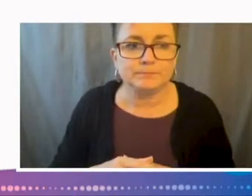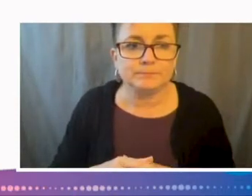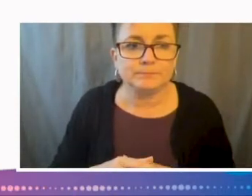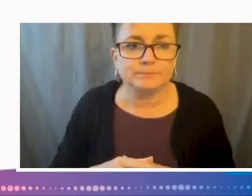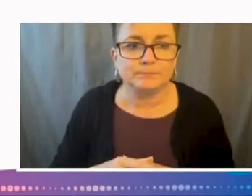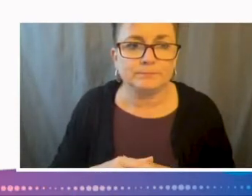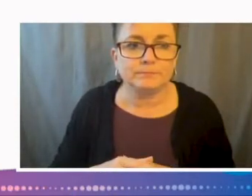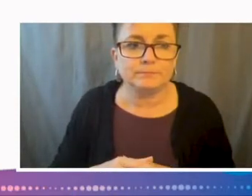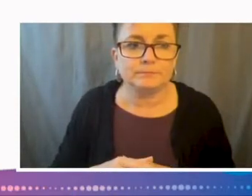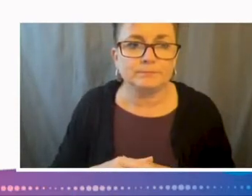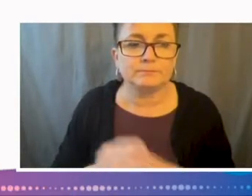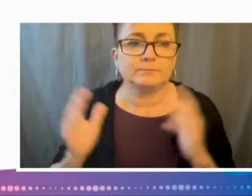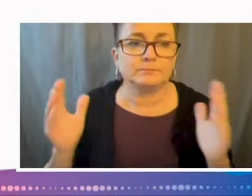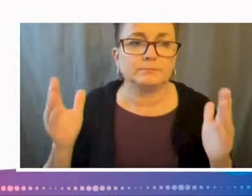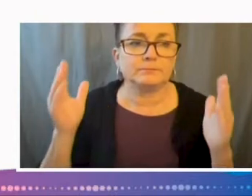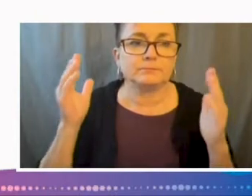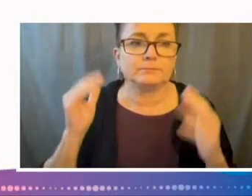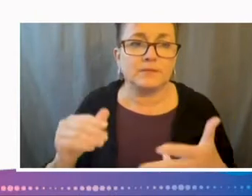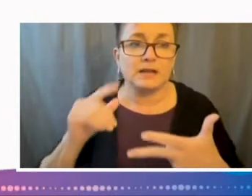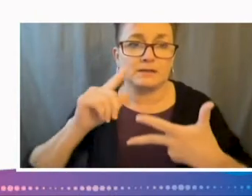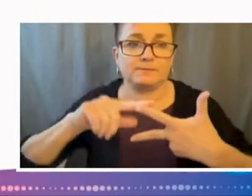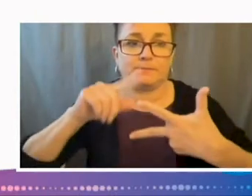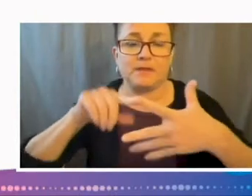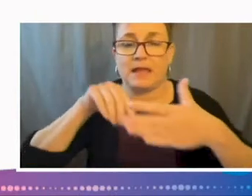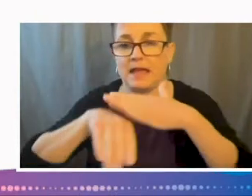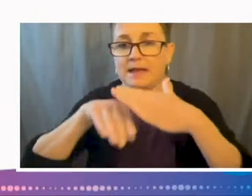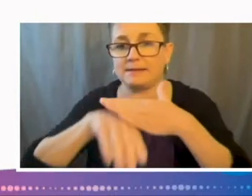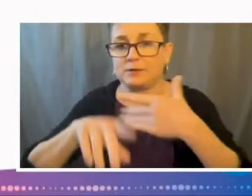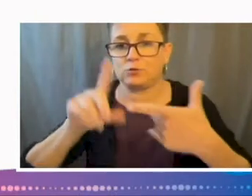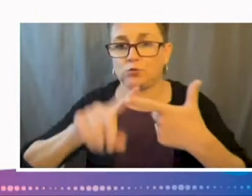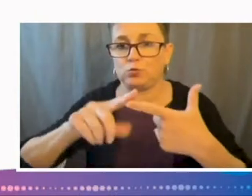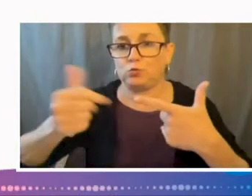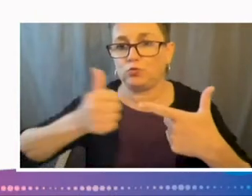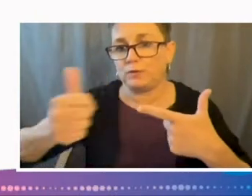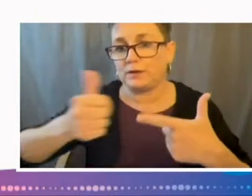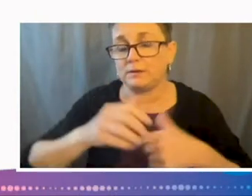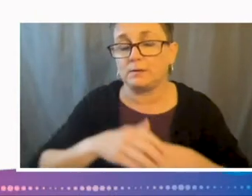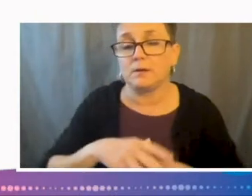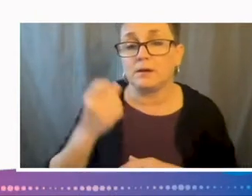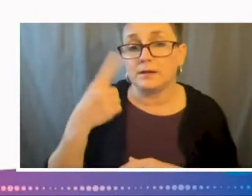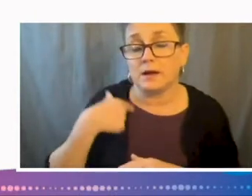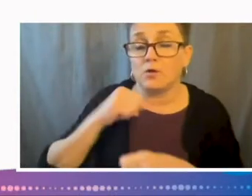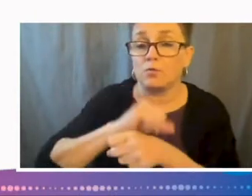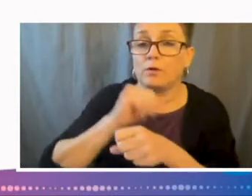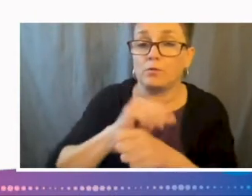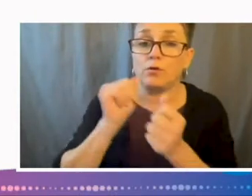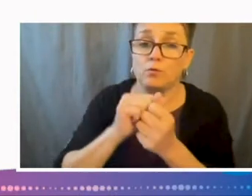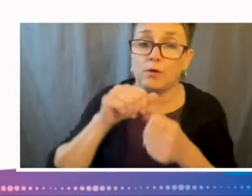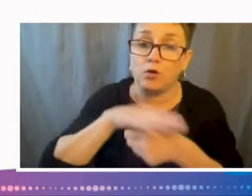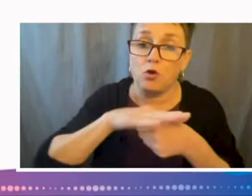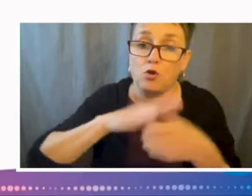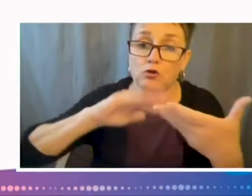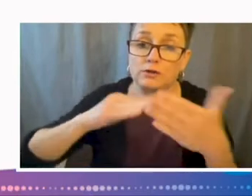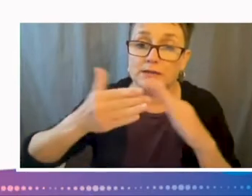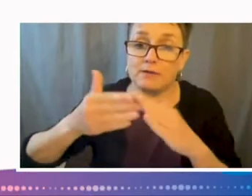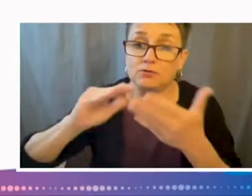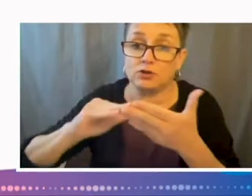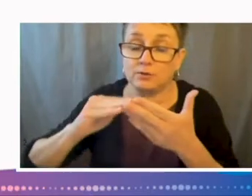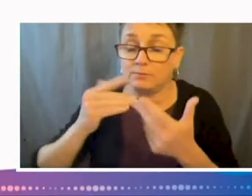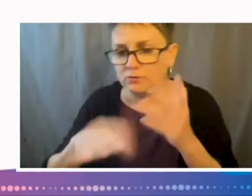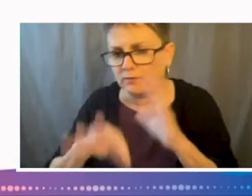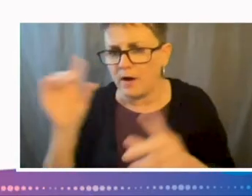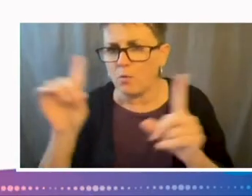Next bullet is access to transit. New Jersey Transit works with municipalities to identify improvements intended to